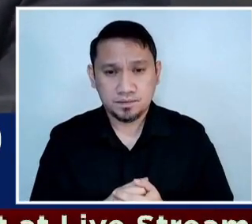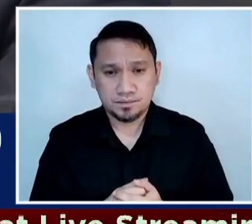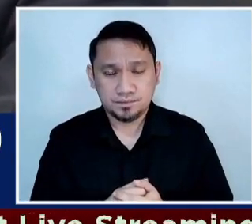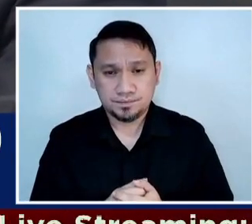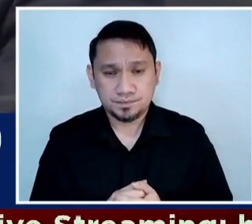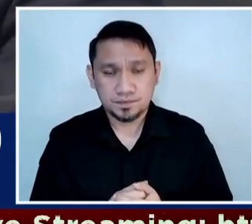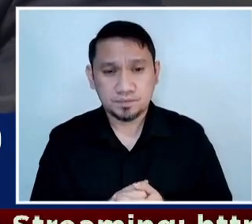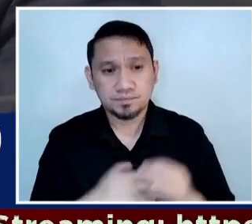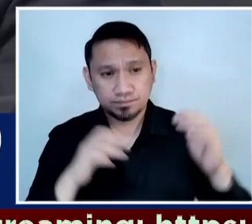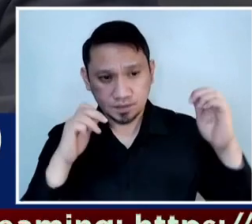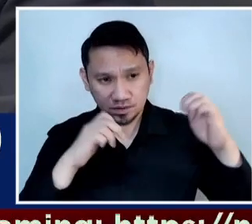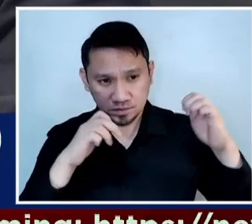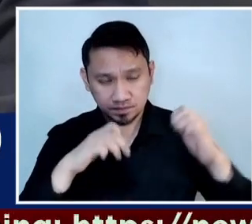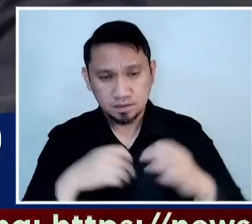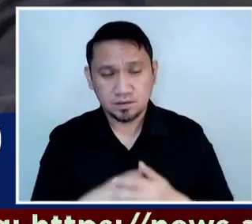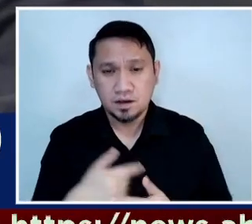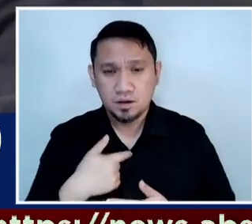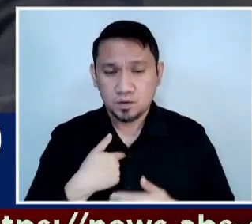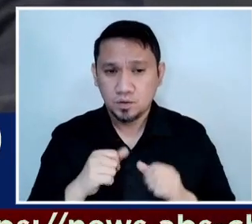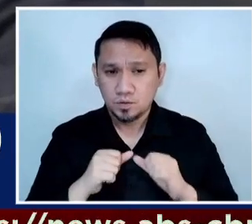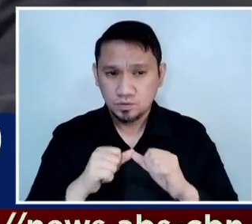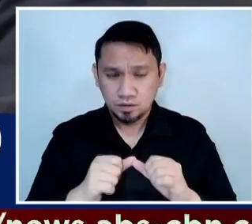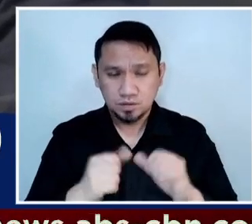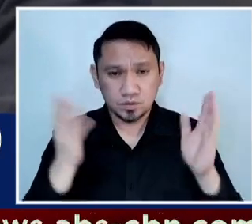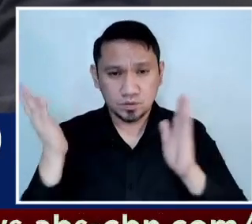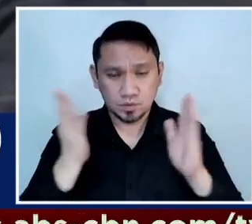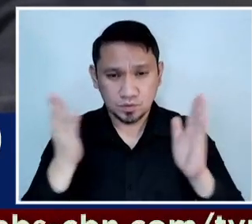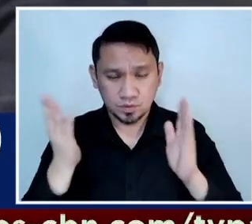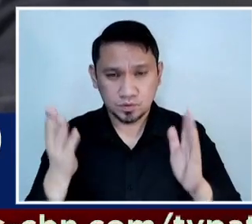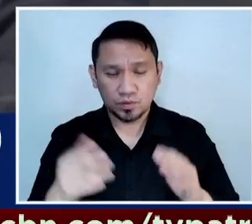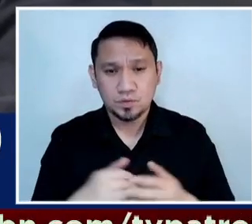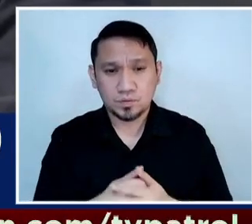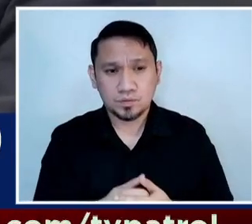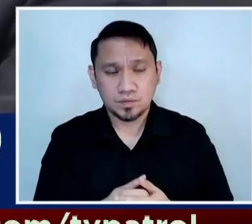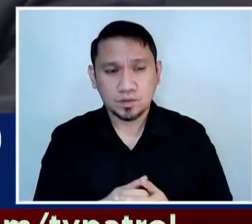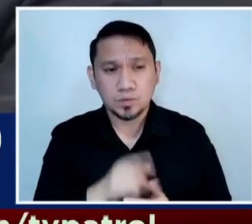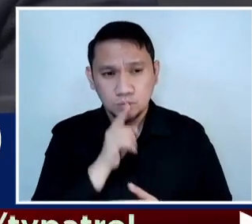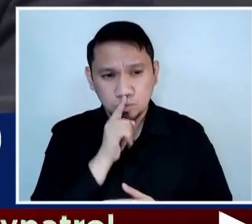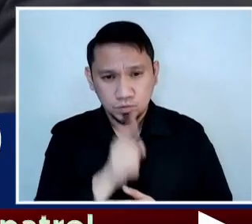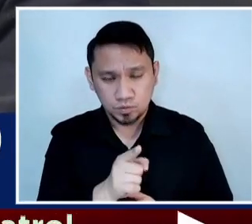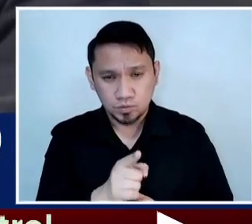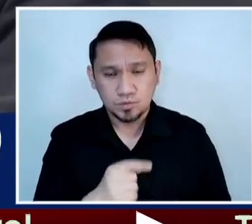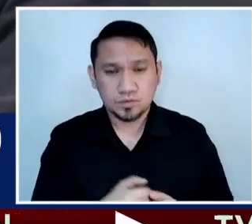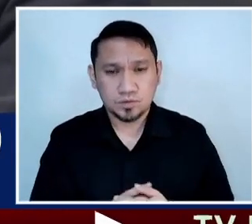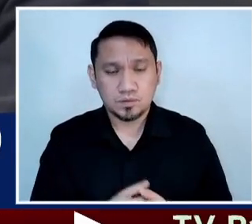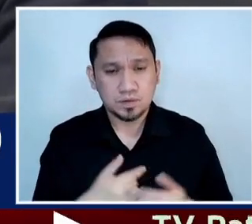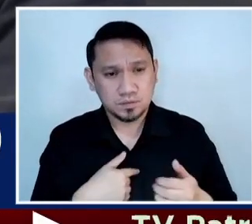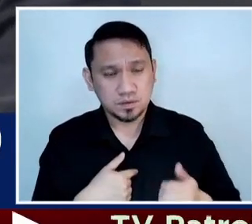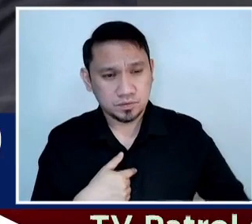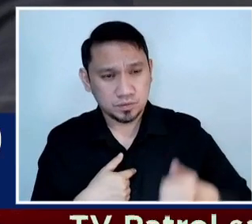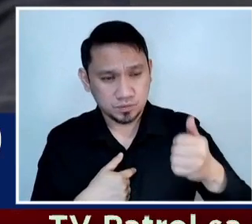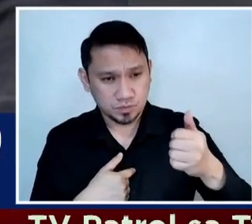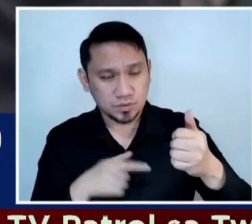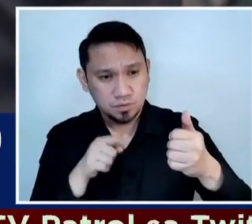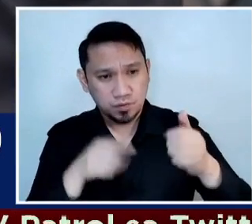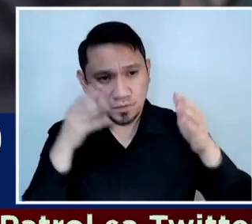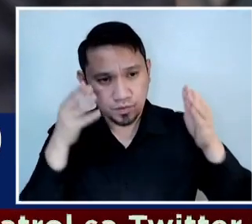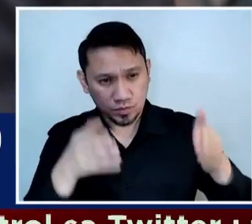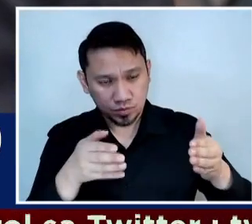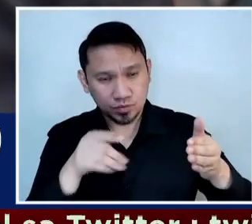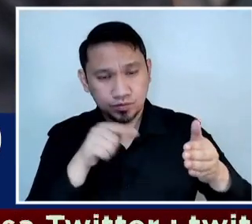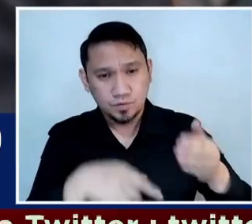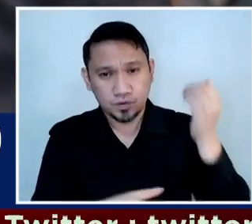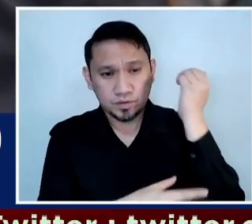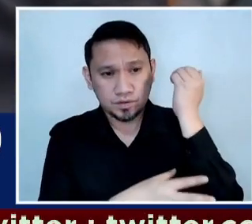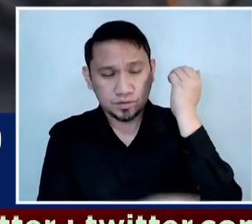Makaasa po kayo na patuloy ako maglilingkod ng walang pag-alinlangan para maipanalo ko ang mga mahihirap na tao.